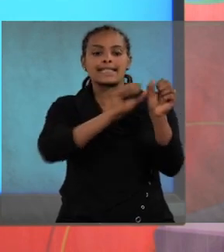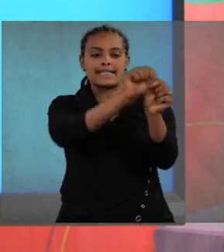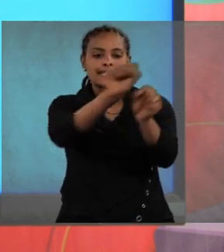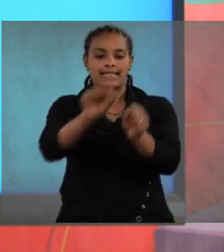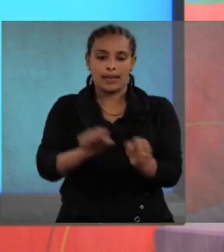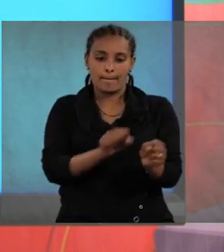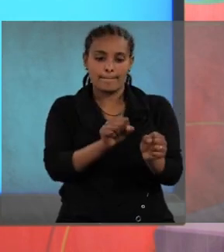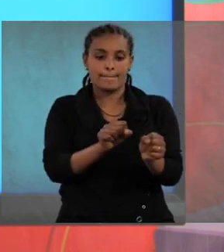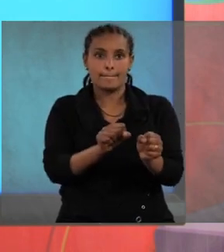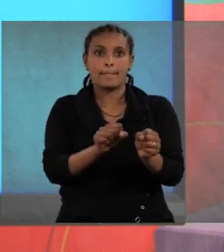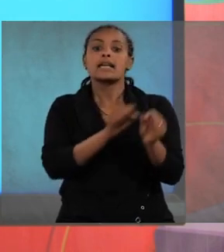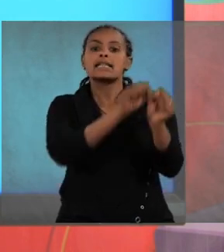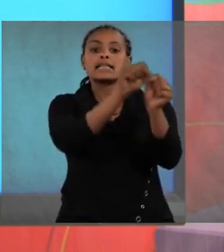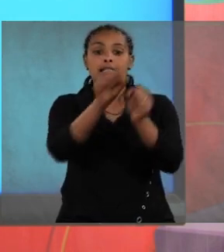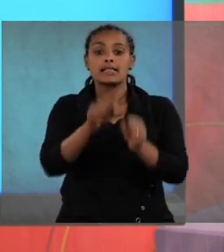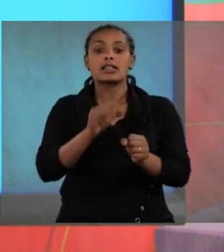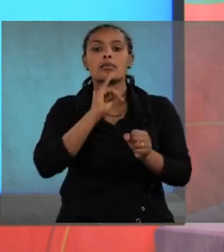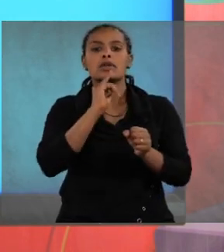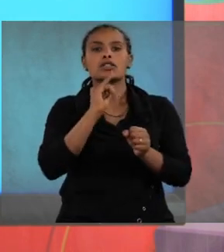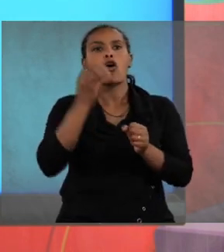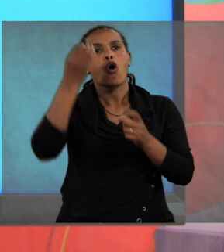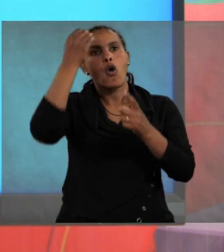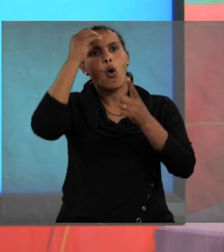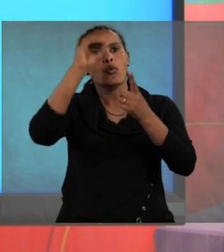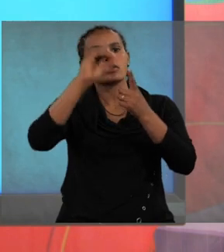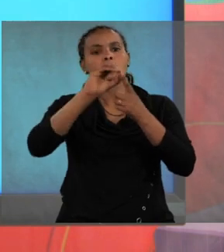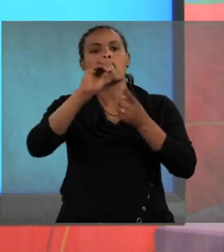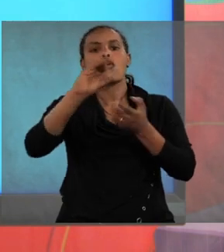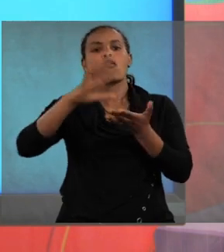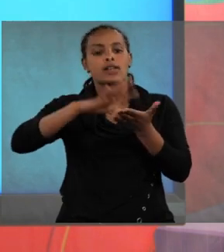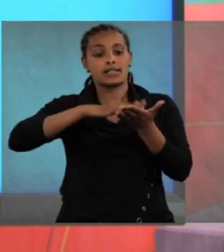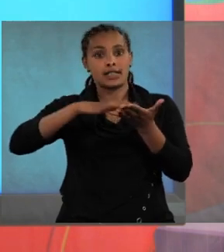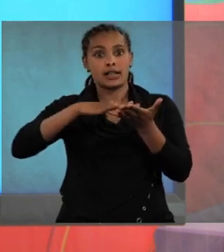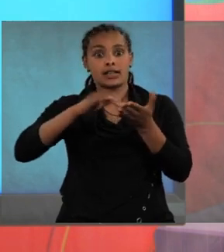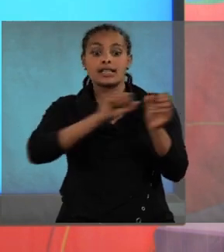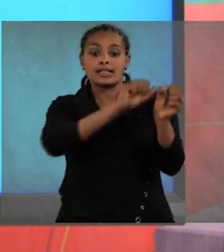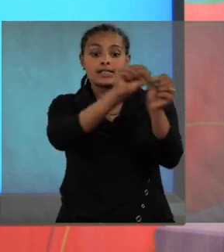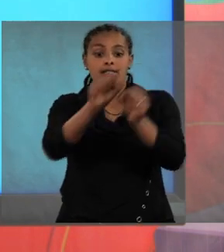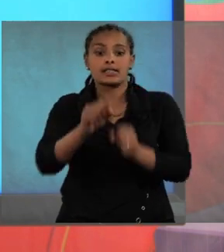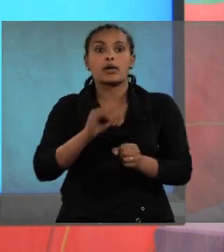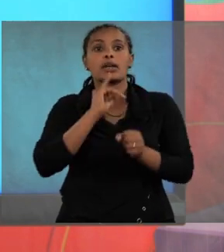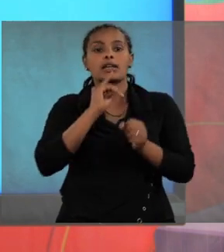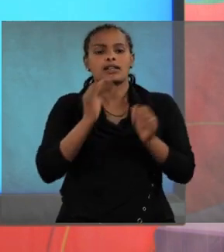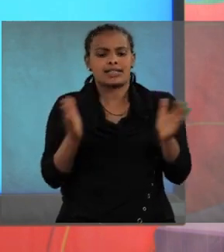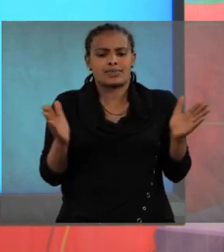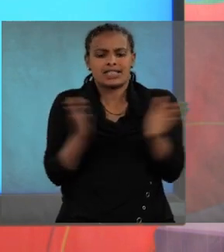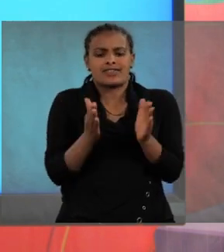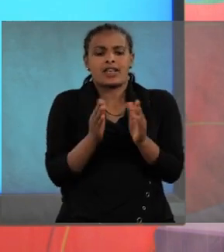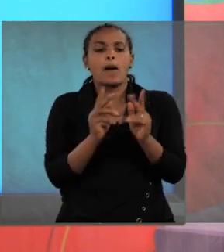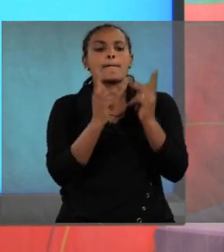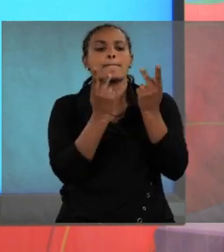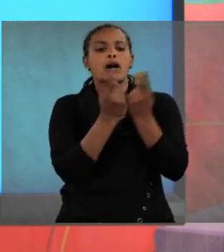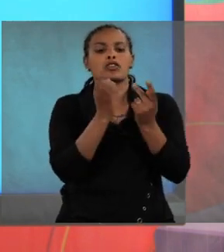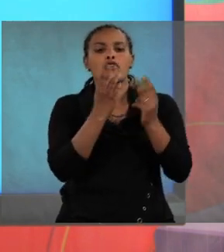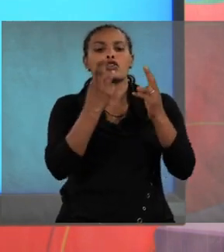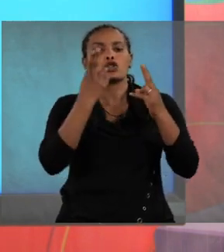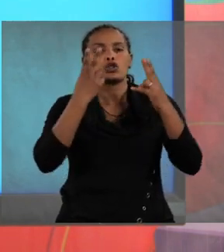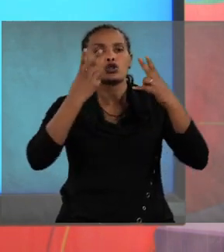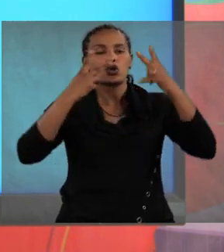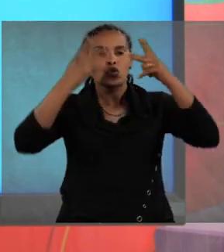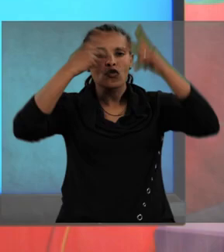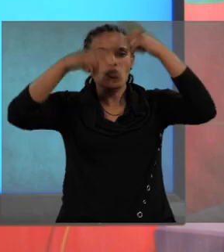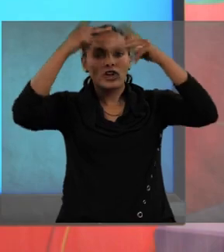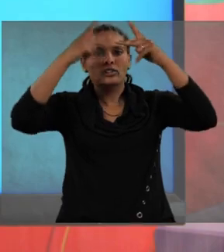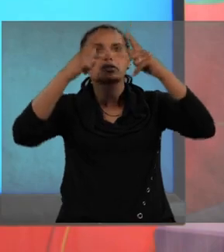system. System is object of study. System is specific parts of the universe which we